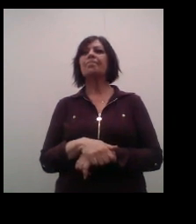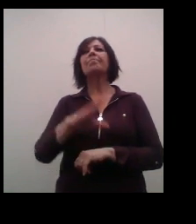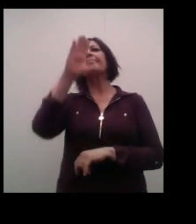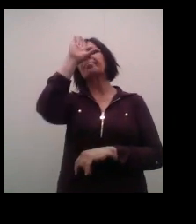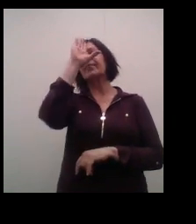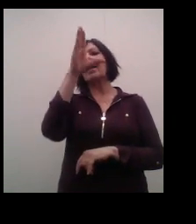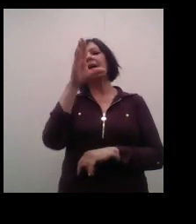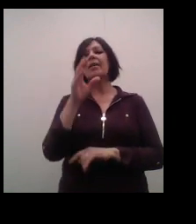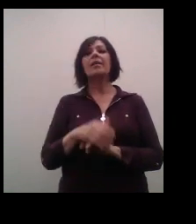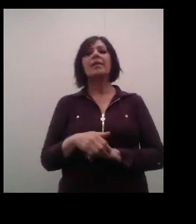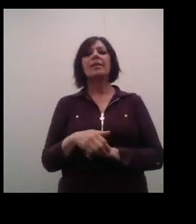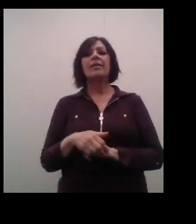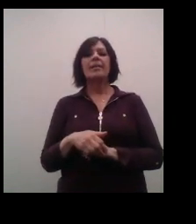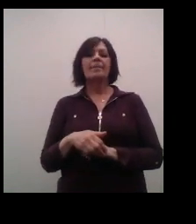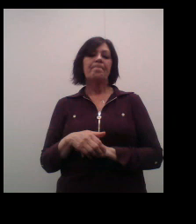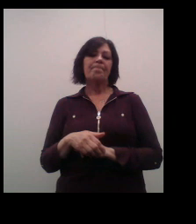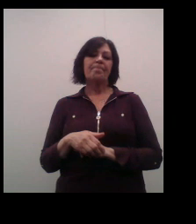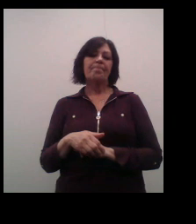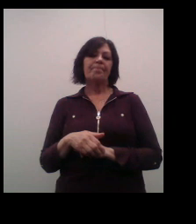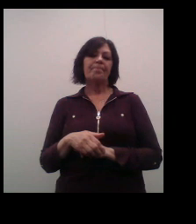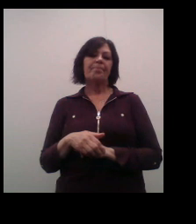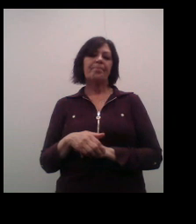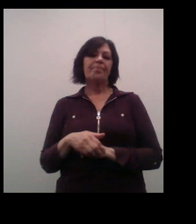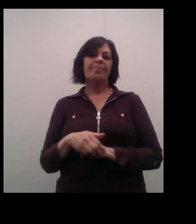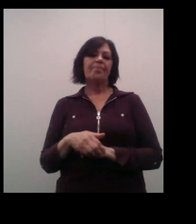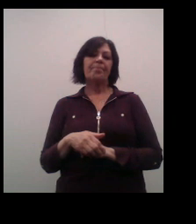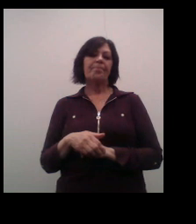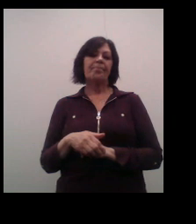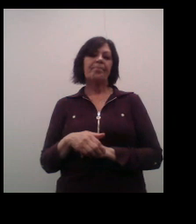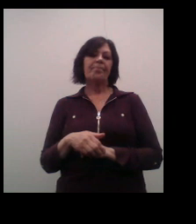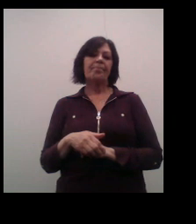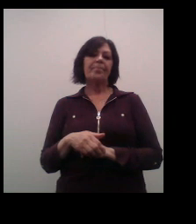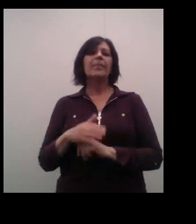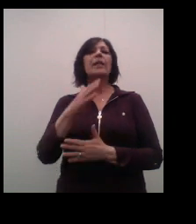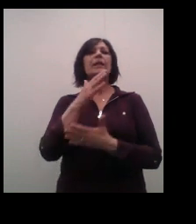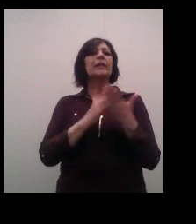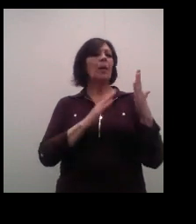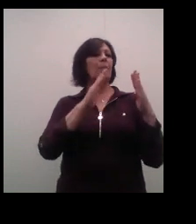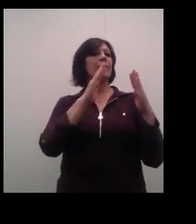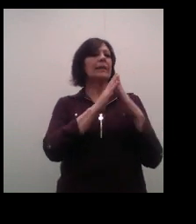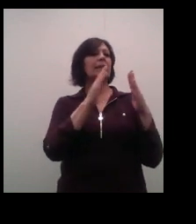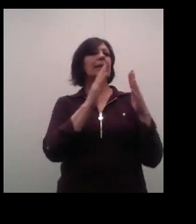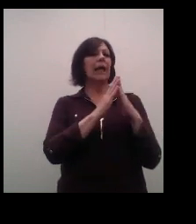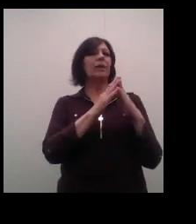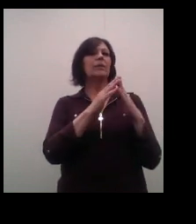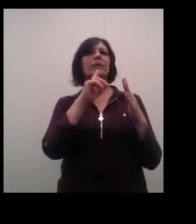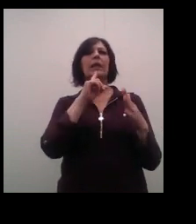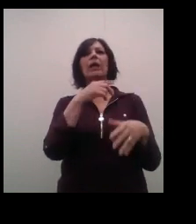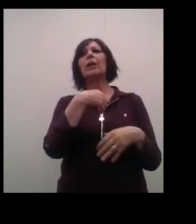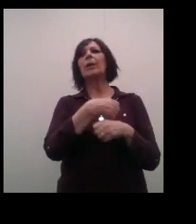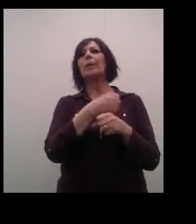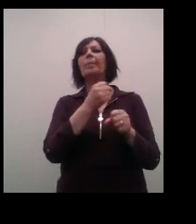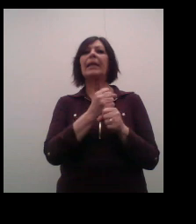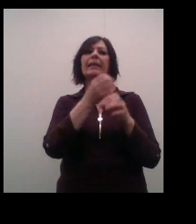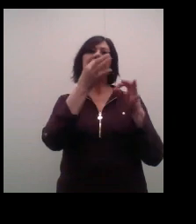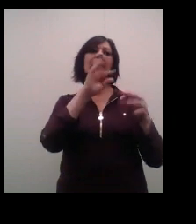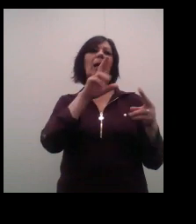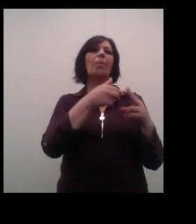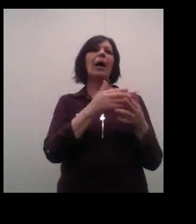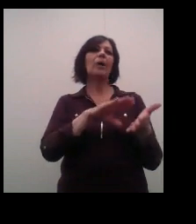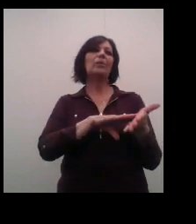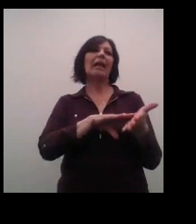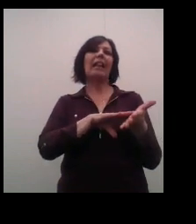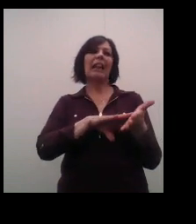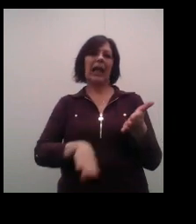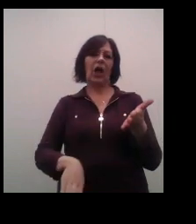Hi, Mark. There are some area towns that are already making decisions regarding furloughs and layoffs. I know